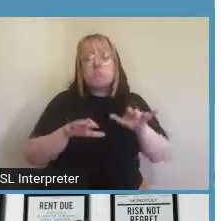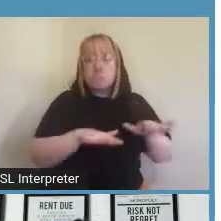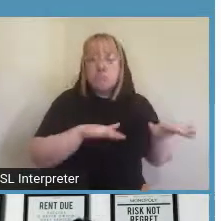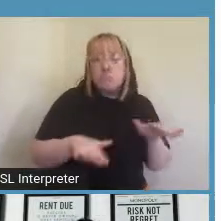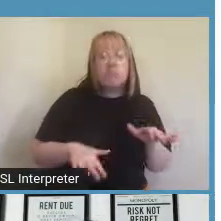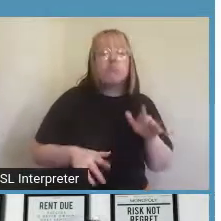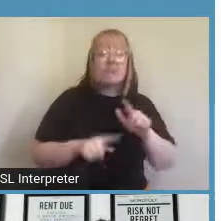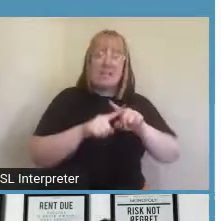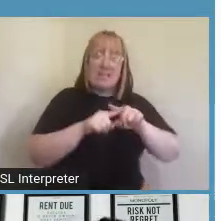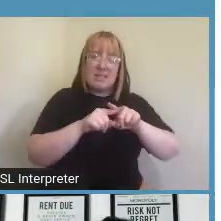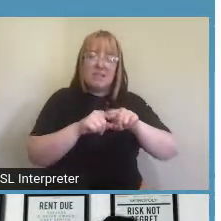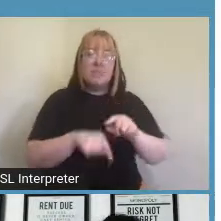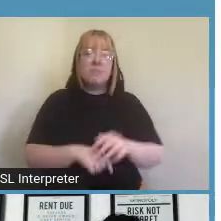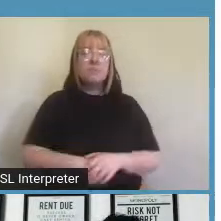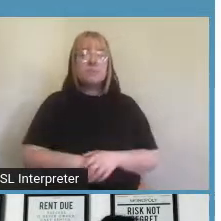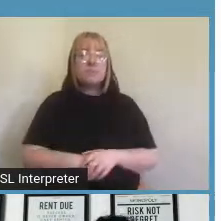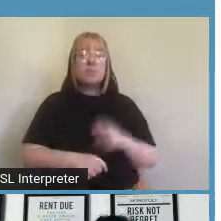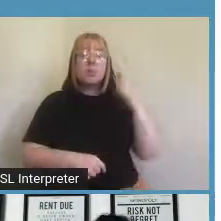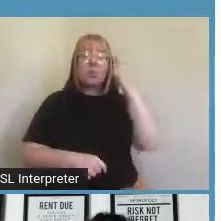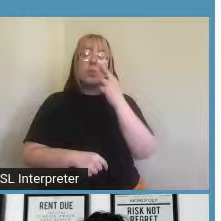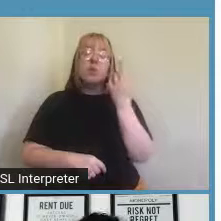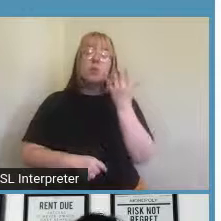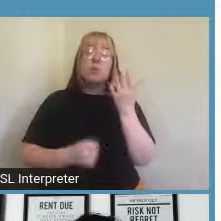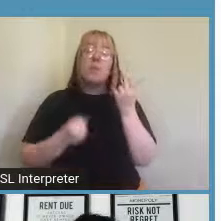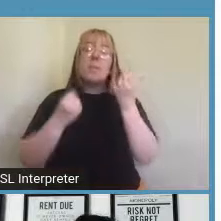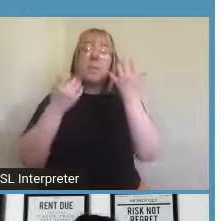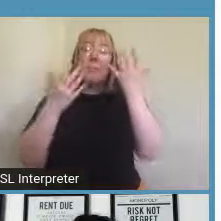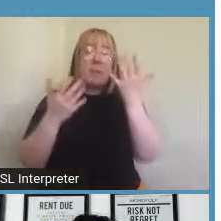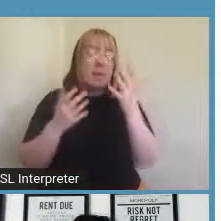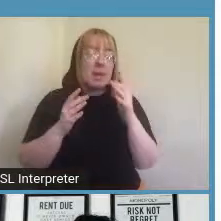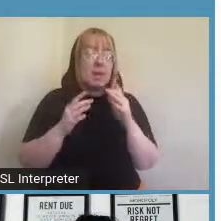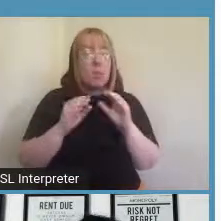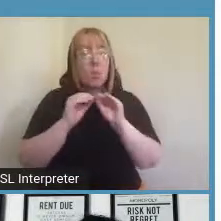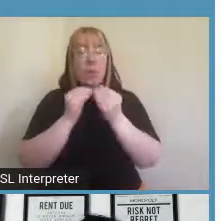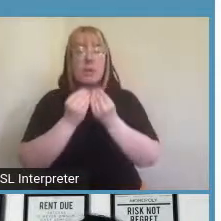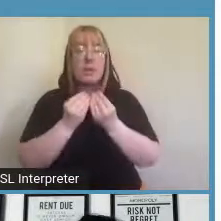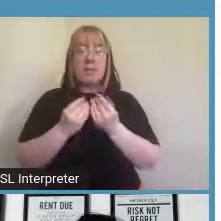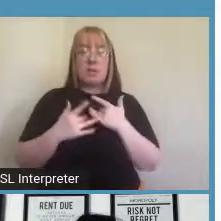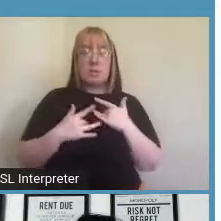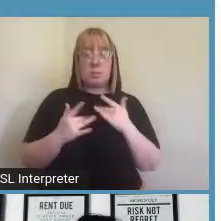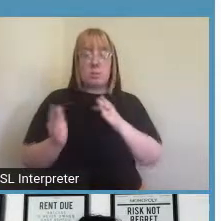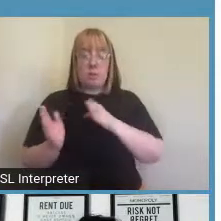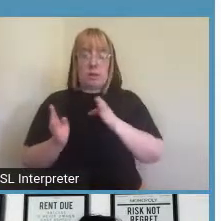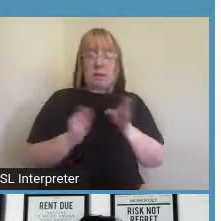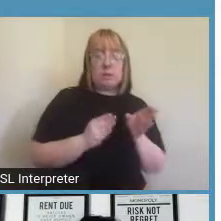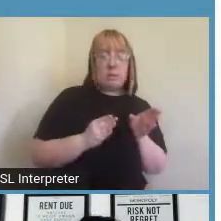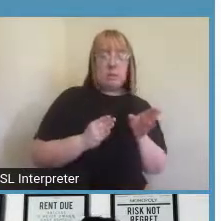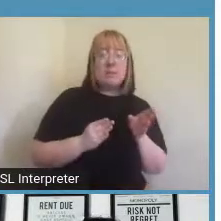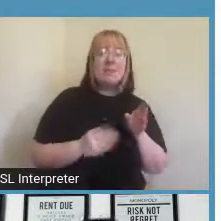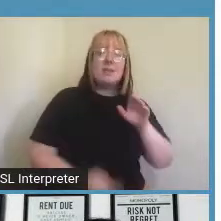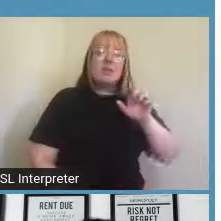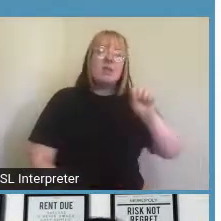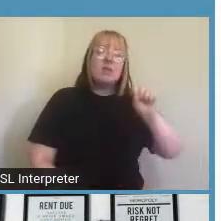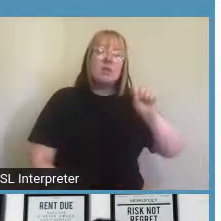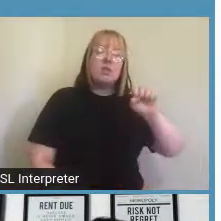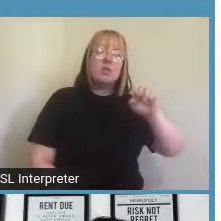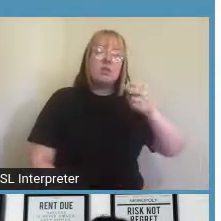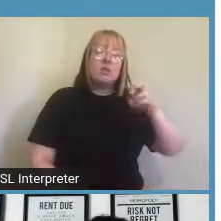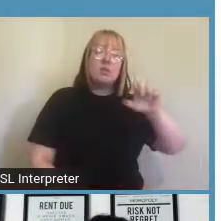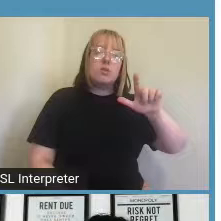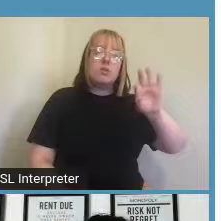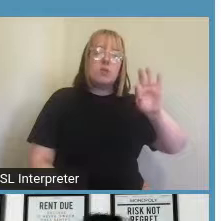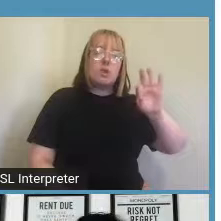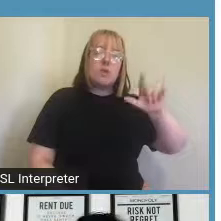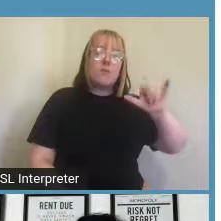reasons why organizations typically might go for kind of a full-scale video production has everything to do with shelf life or how kind of mission critical this